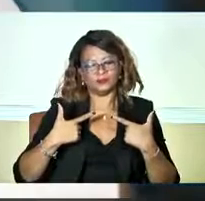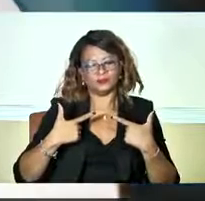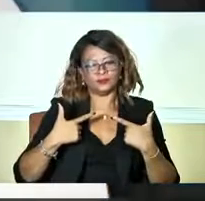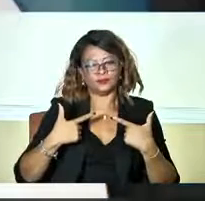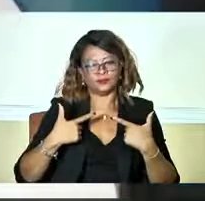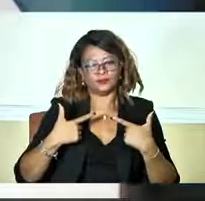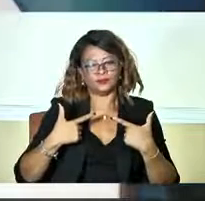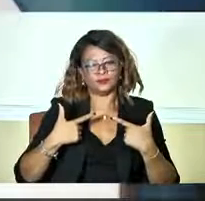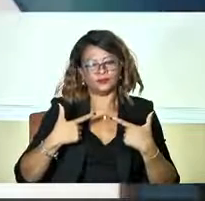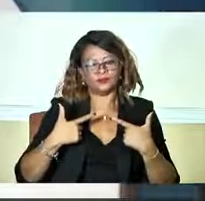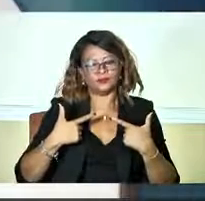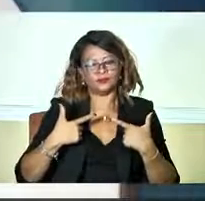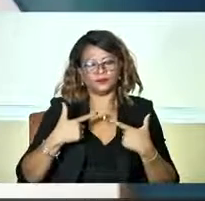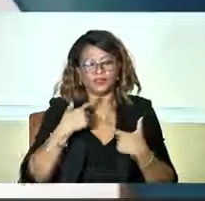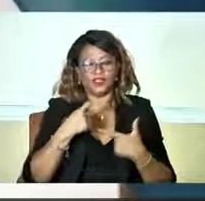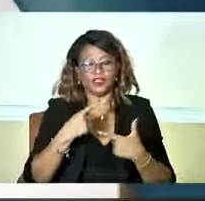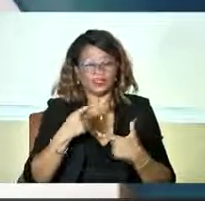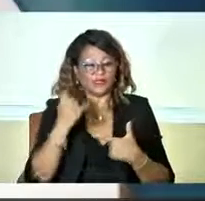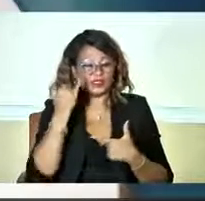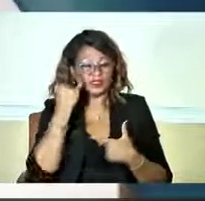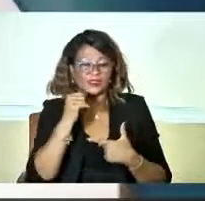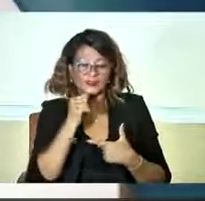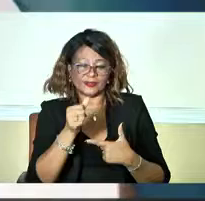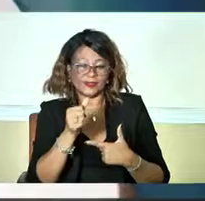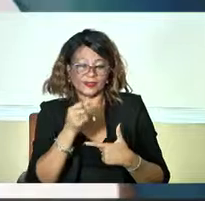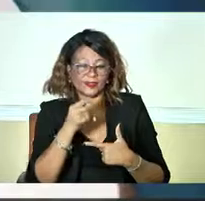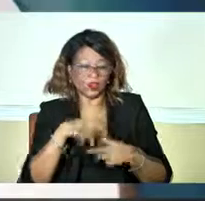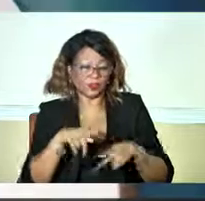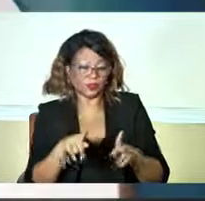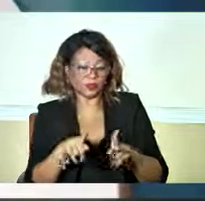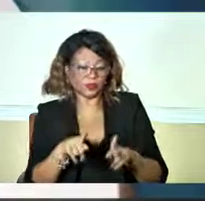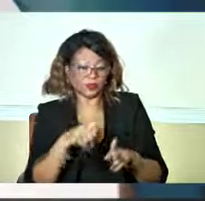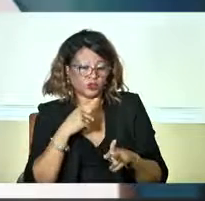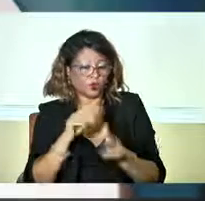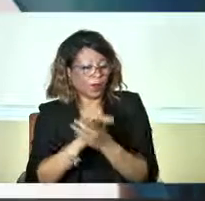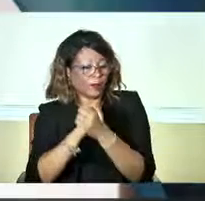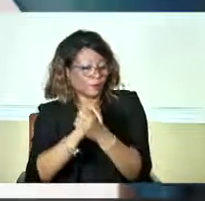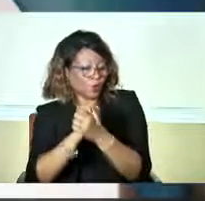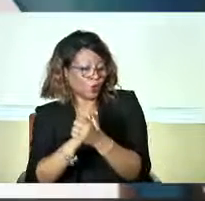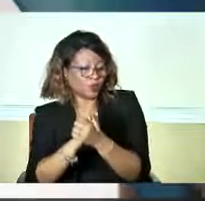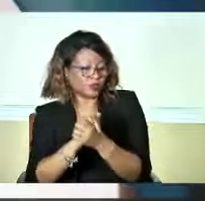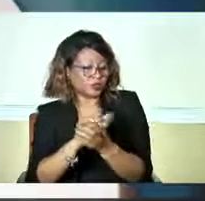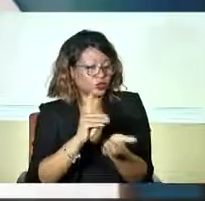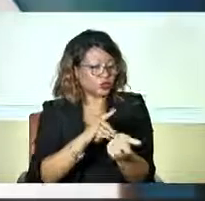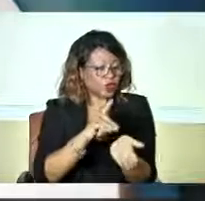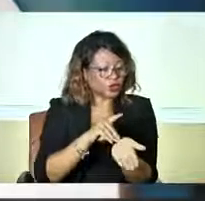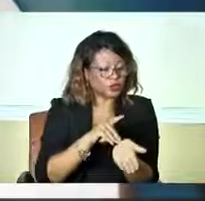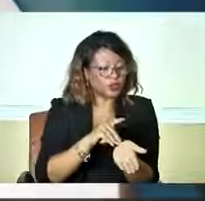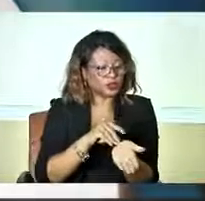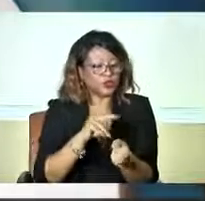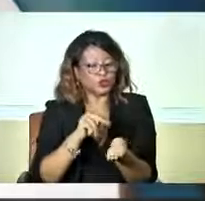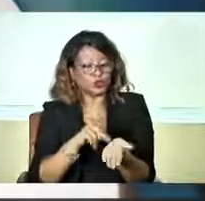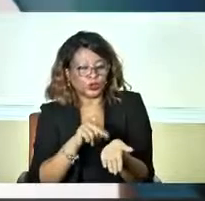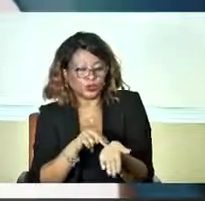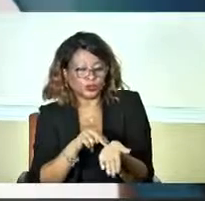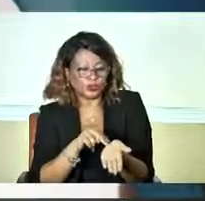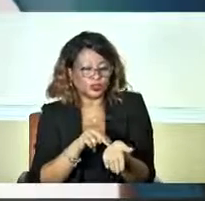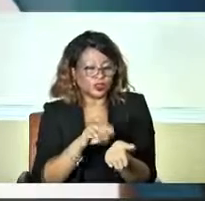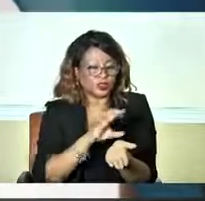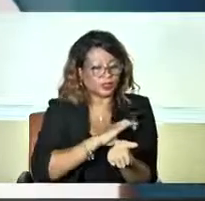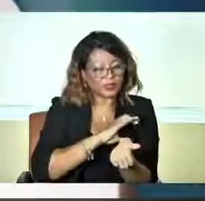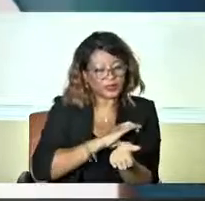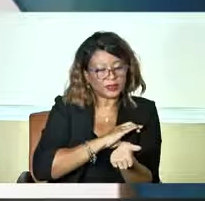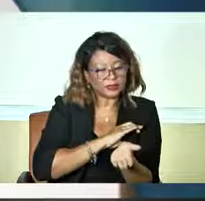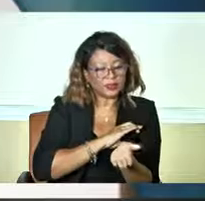I would be remiss, though, if I did not take an opportunity to applaud the doctors, the nurses, the